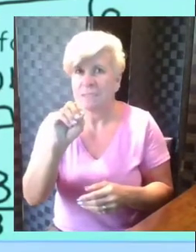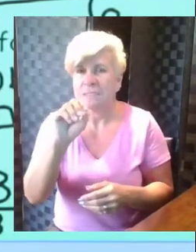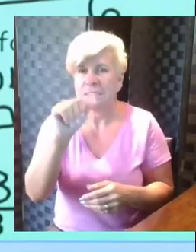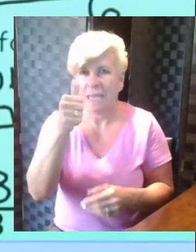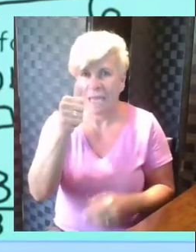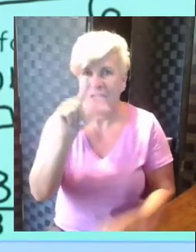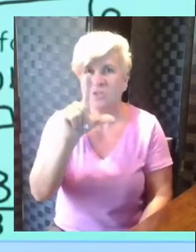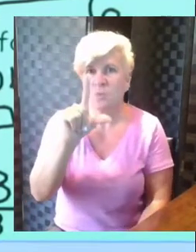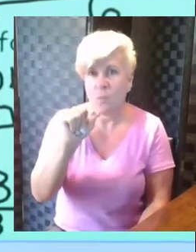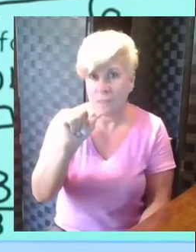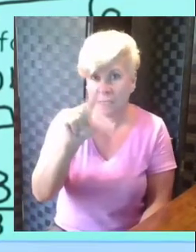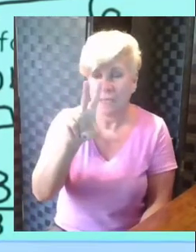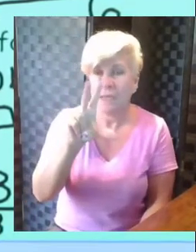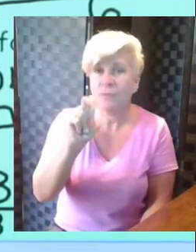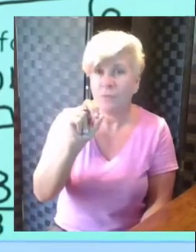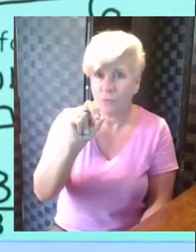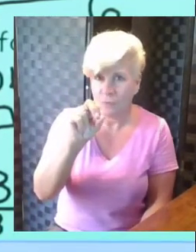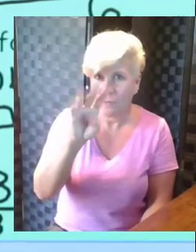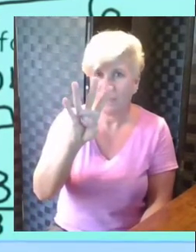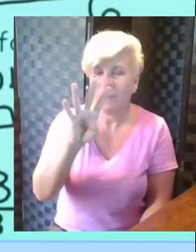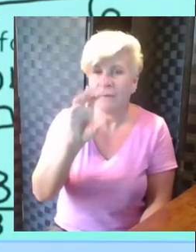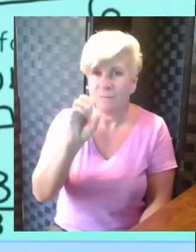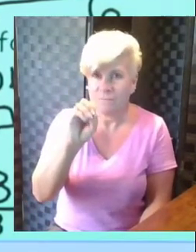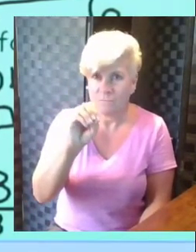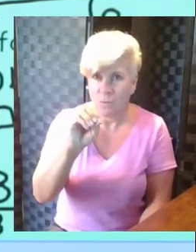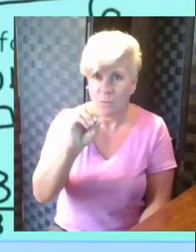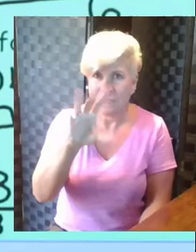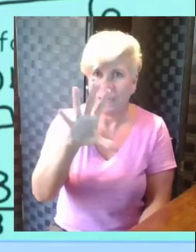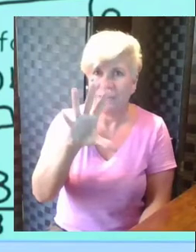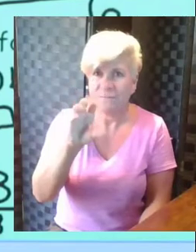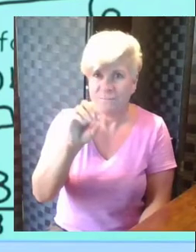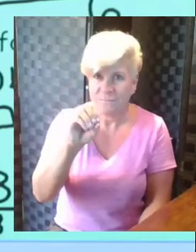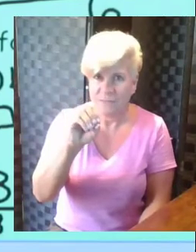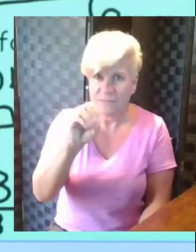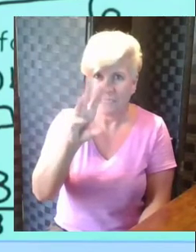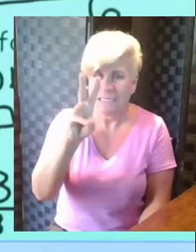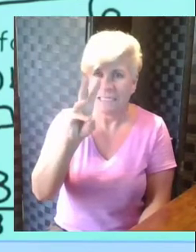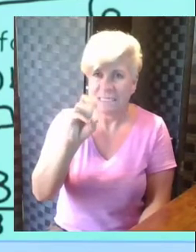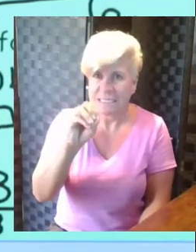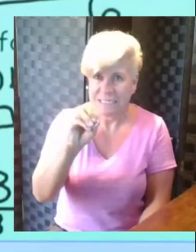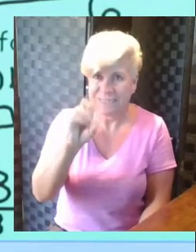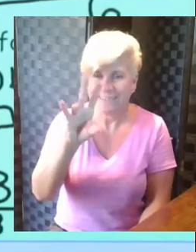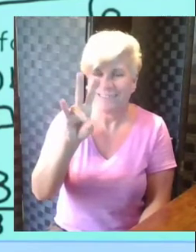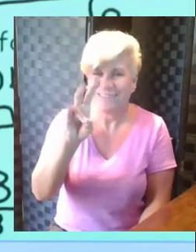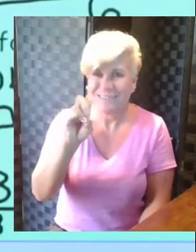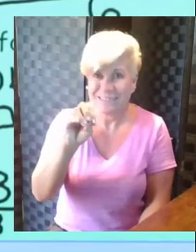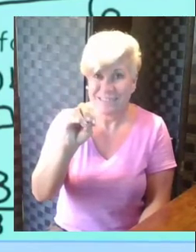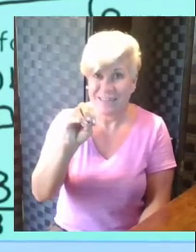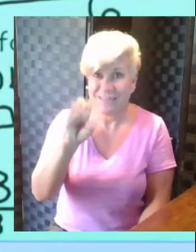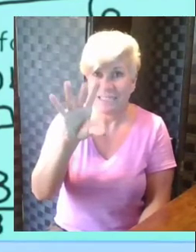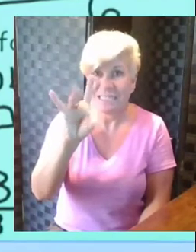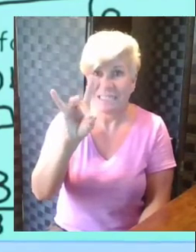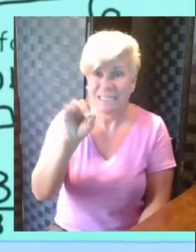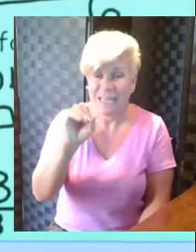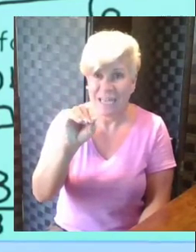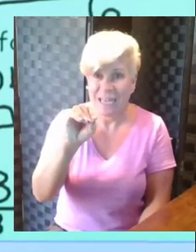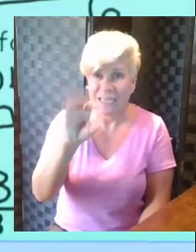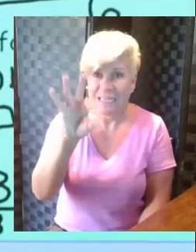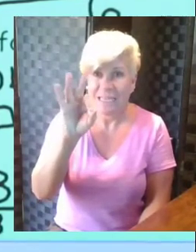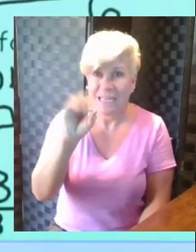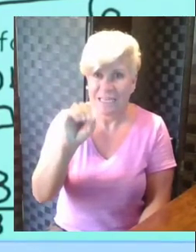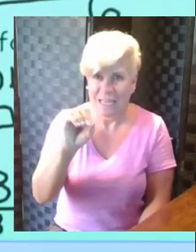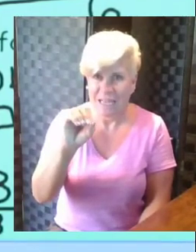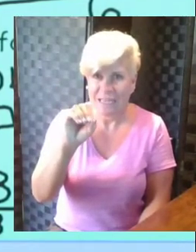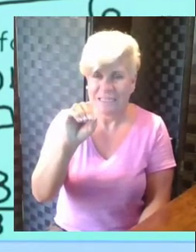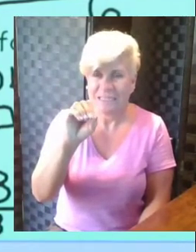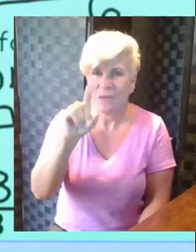So 10, 20, 30, 40, 50, 60, 70,